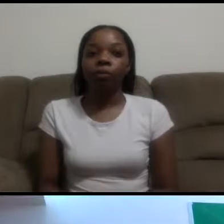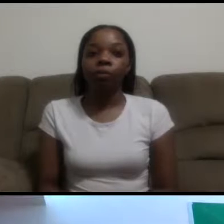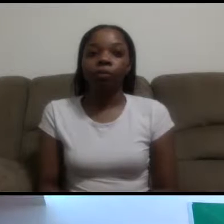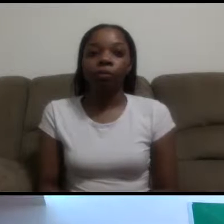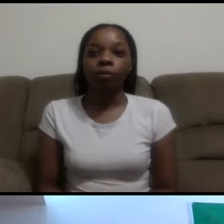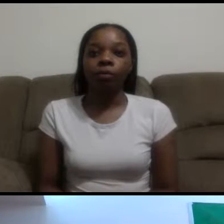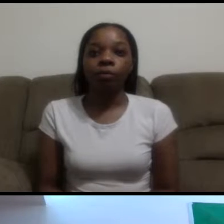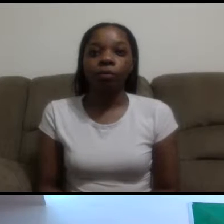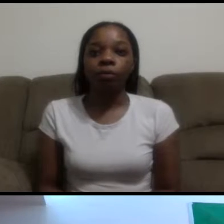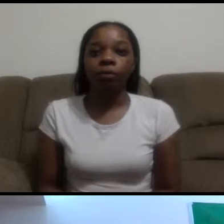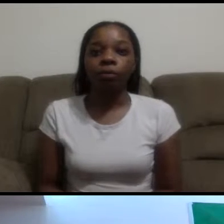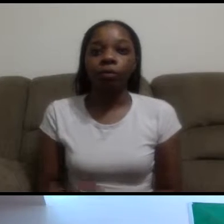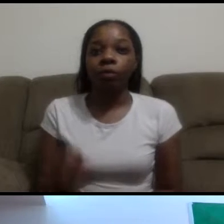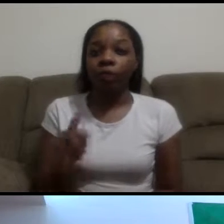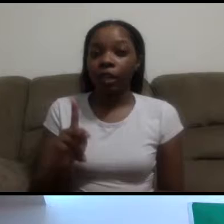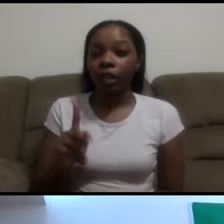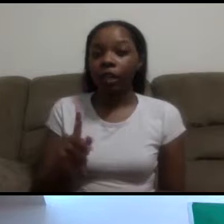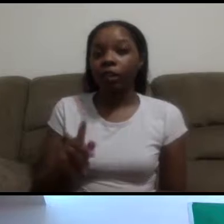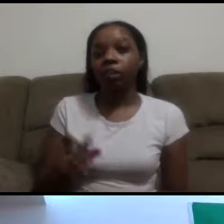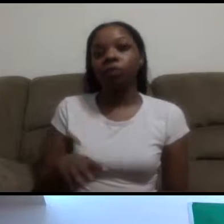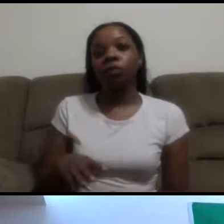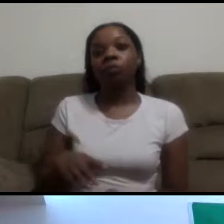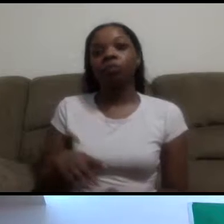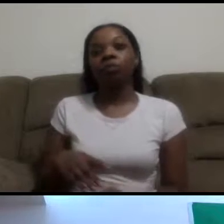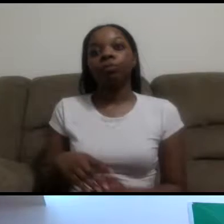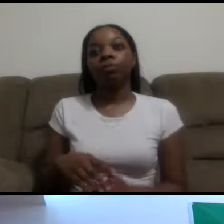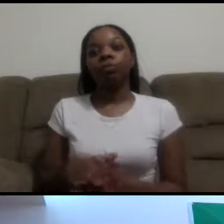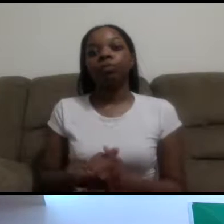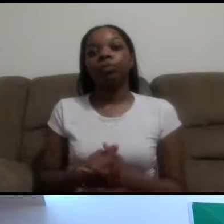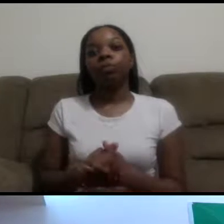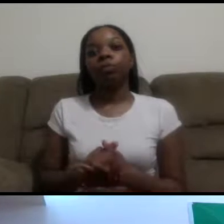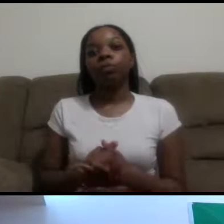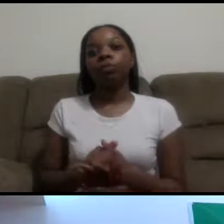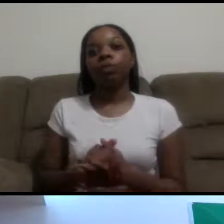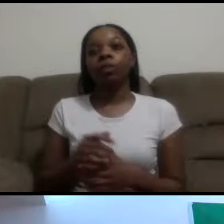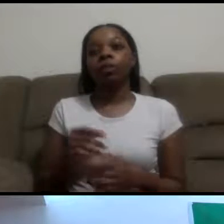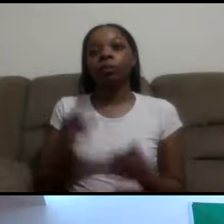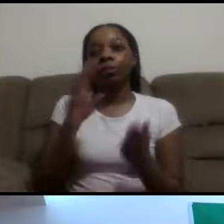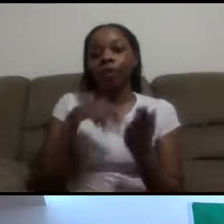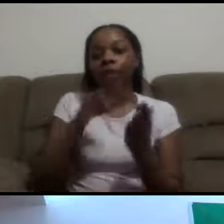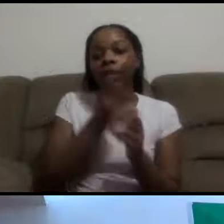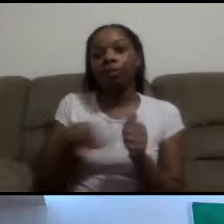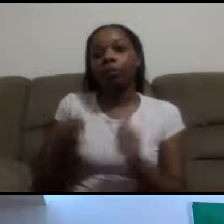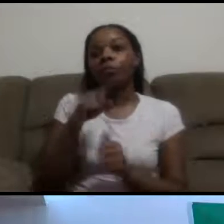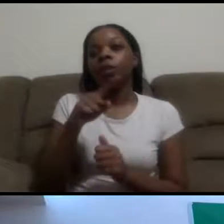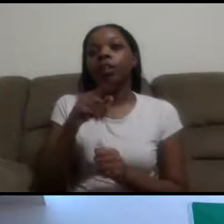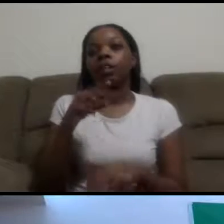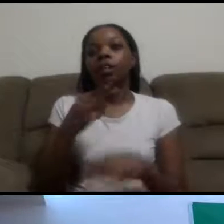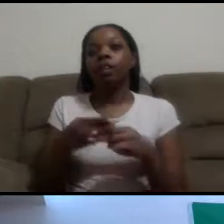right, in order to save time to figure out who the one person is, I'm gonna read everyone's name, and if your name is not called, please vote.